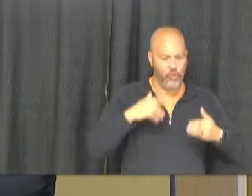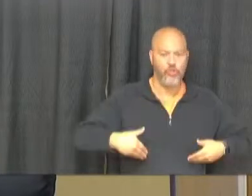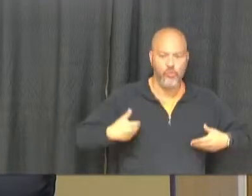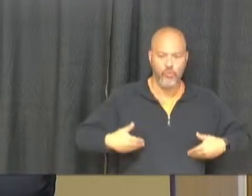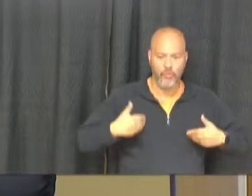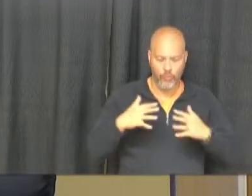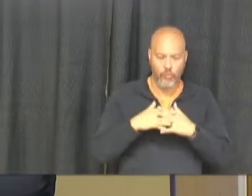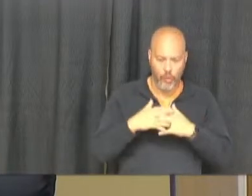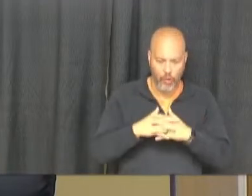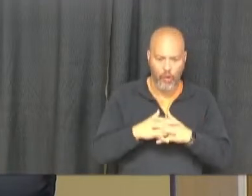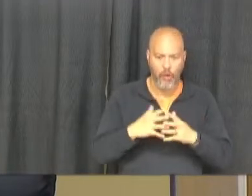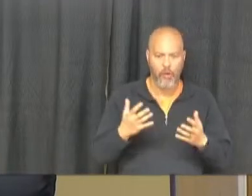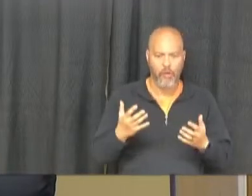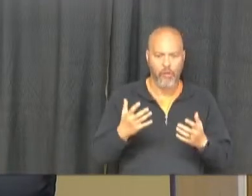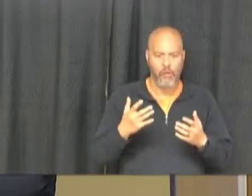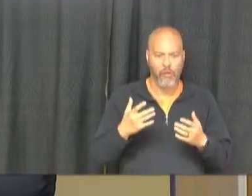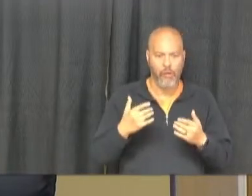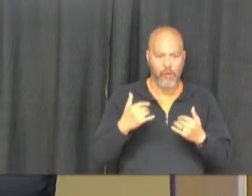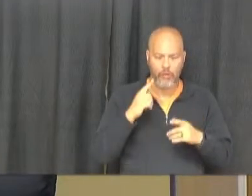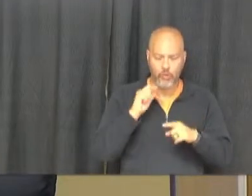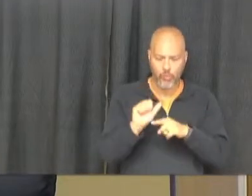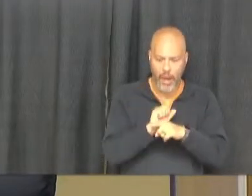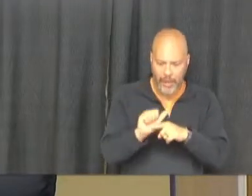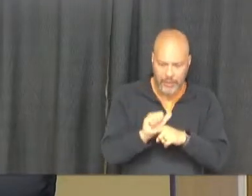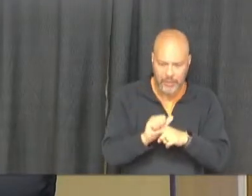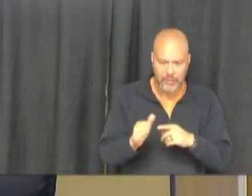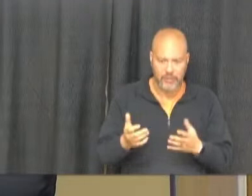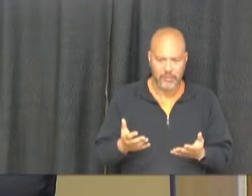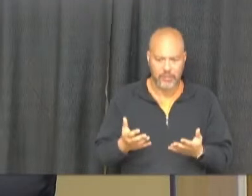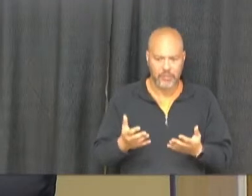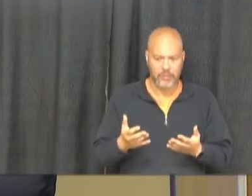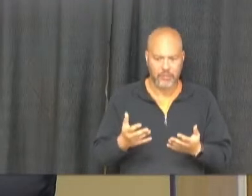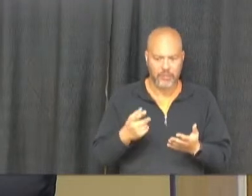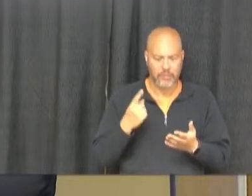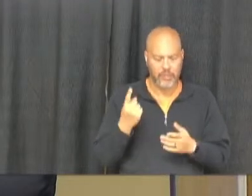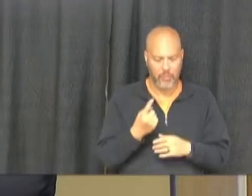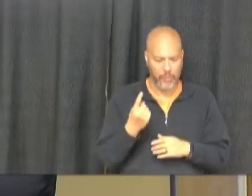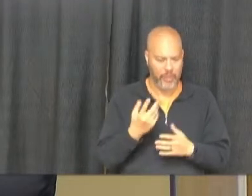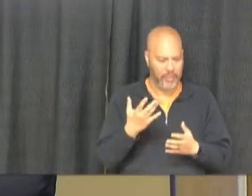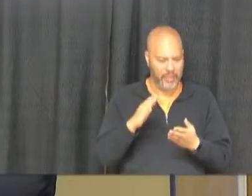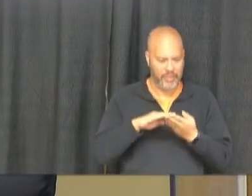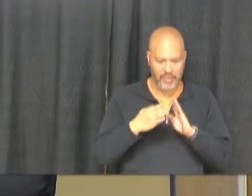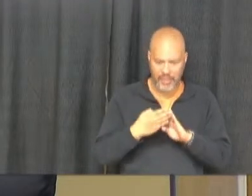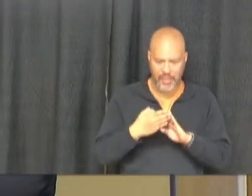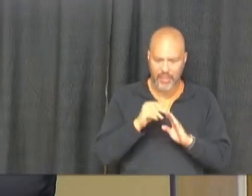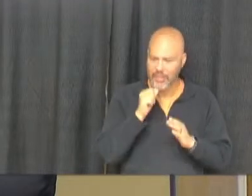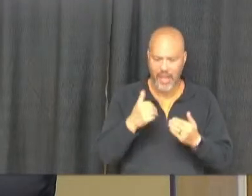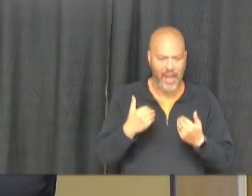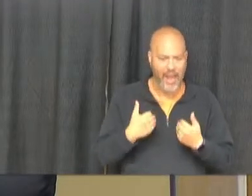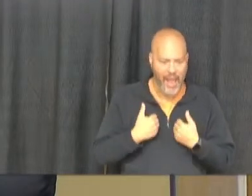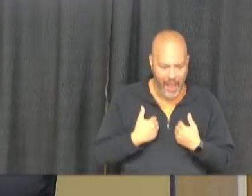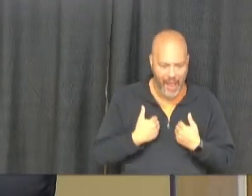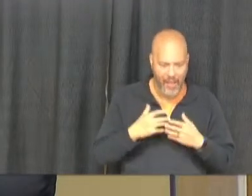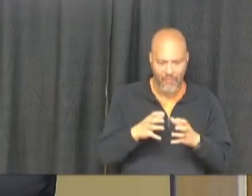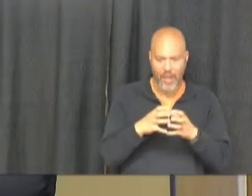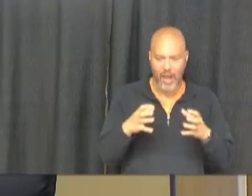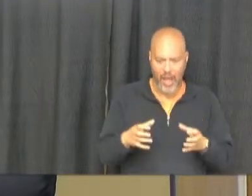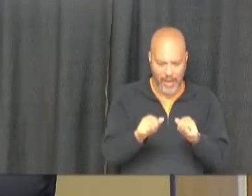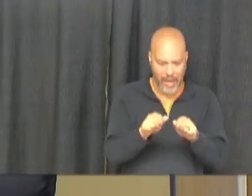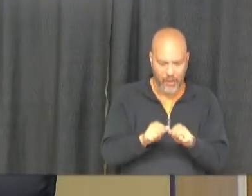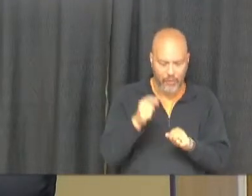youth, I should say, youth football players to practice. Something that the city does not have much